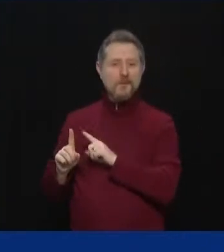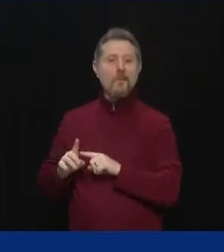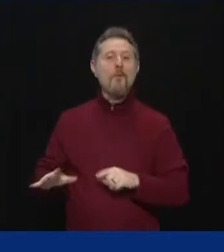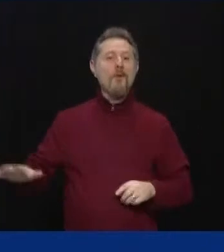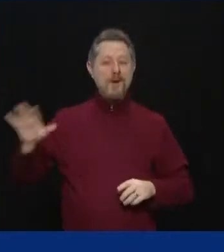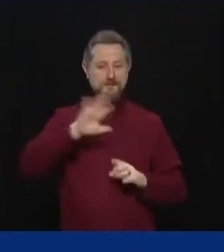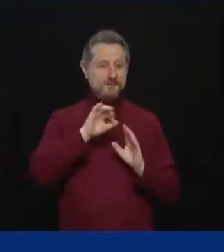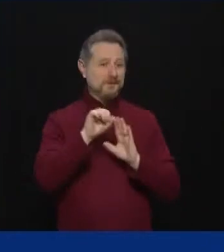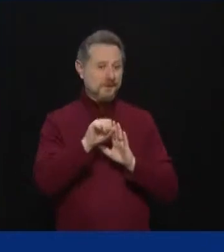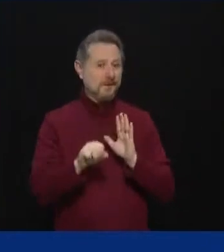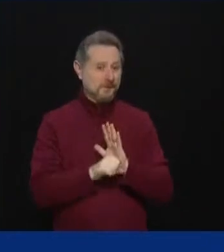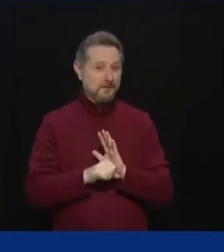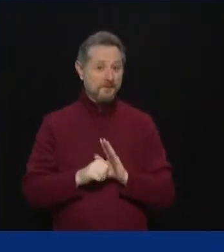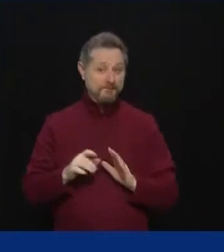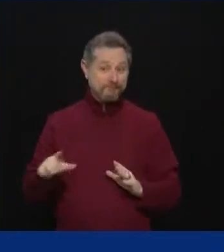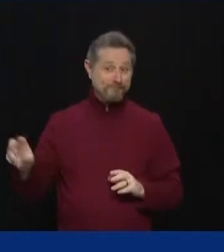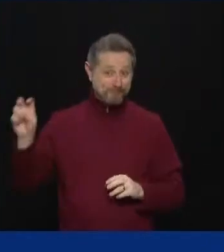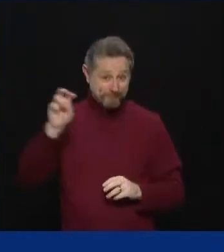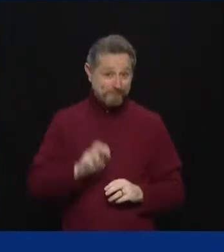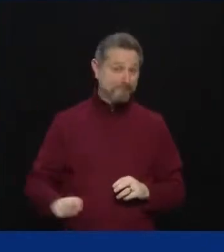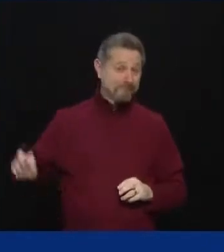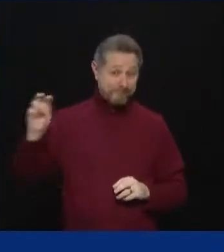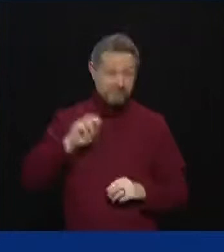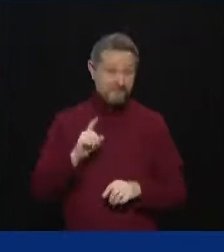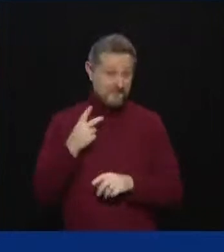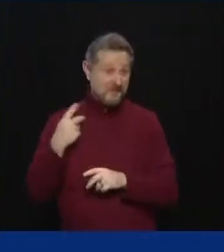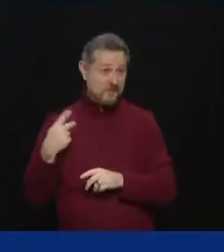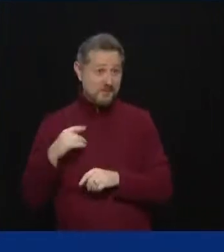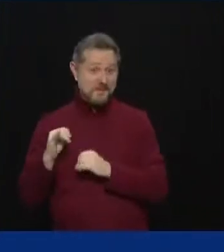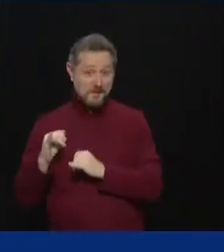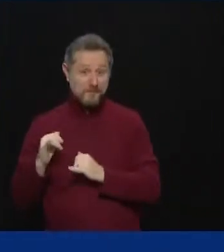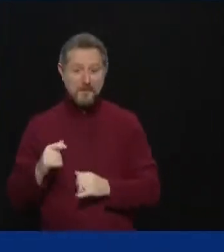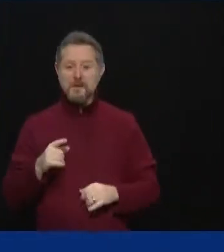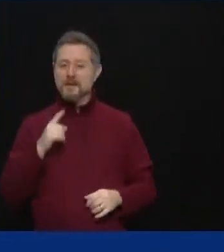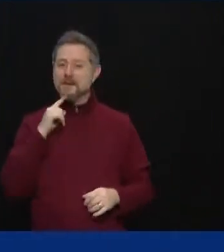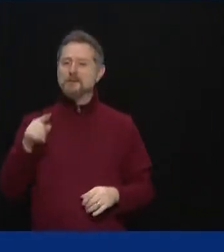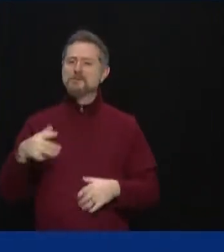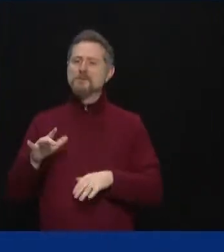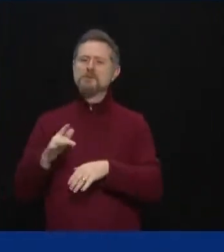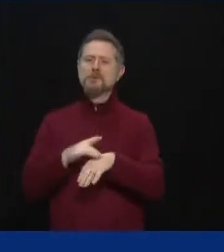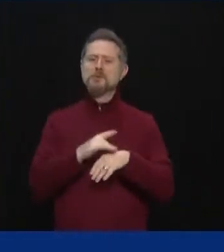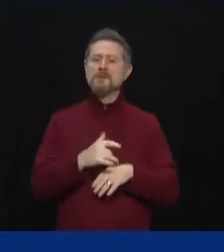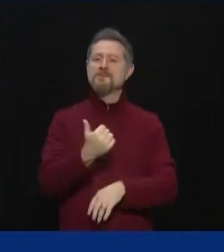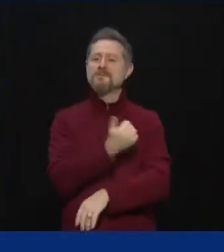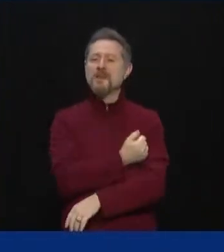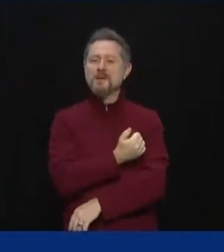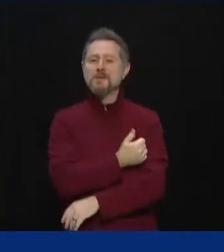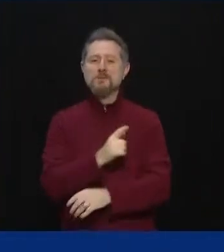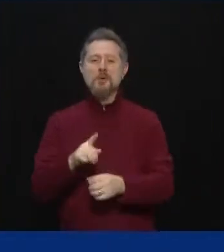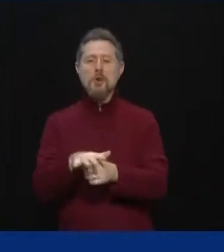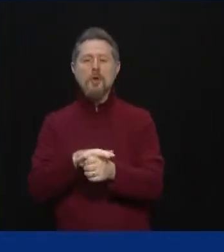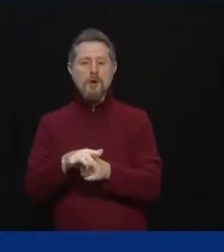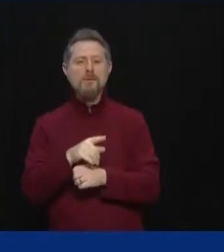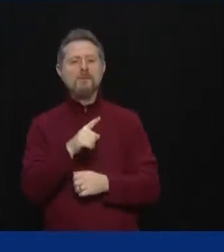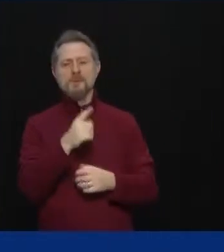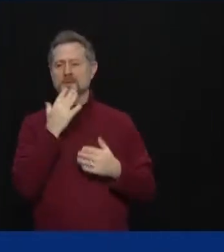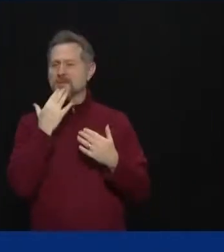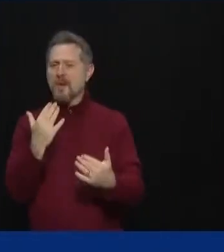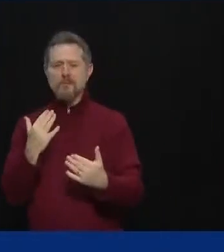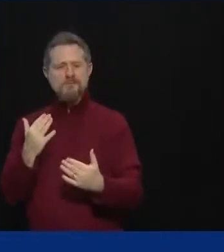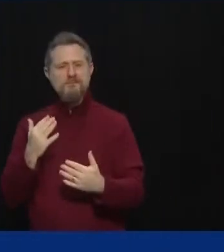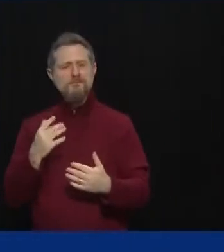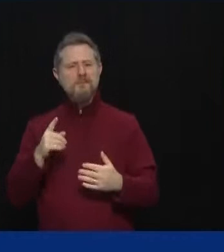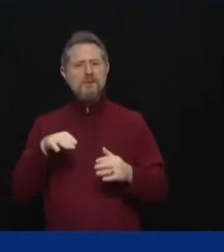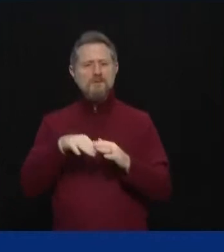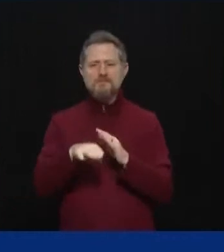you're going to do exactly what I did. But also, he is going to vaccination sites. And I want to thank him for going into all communities,